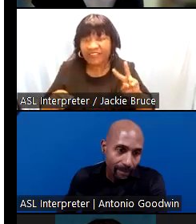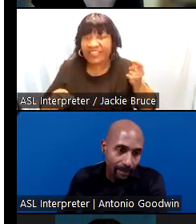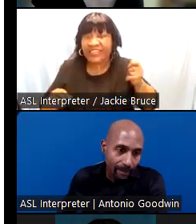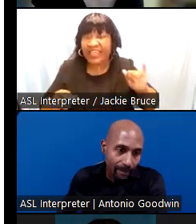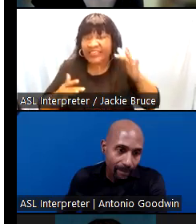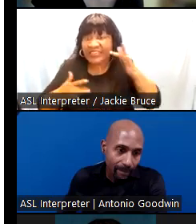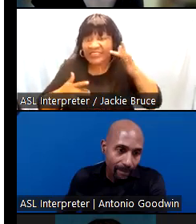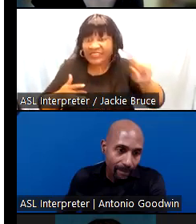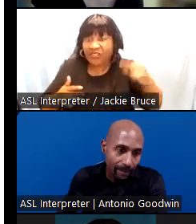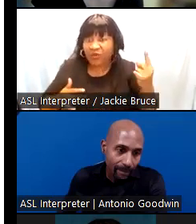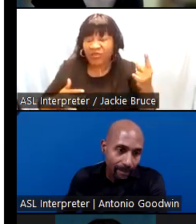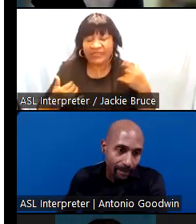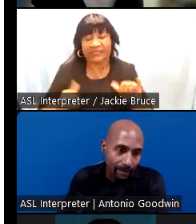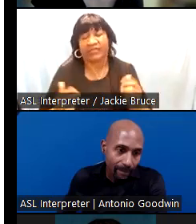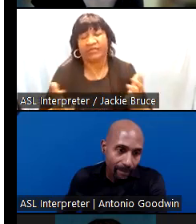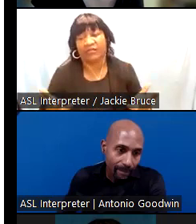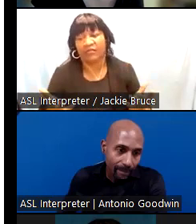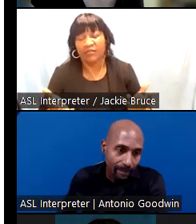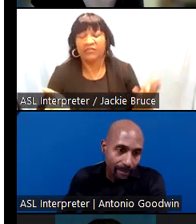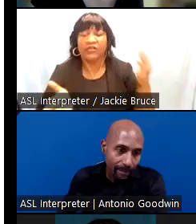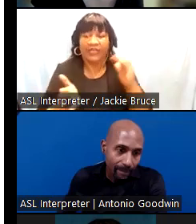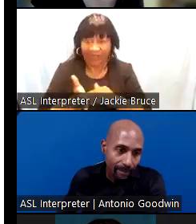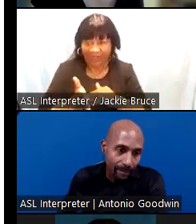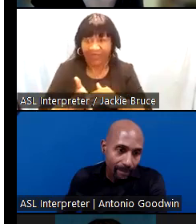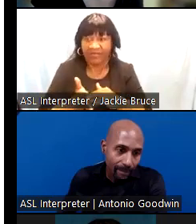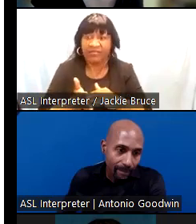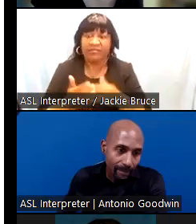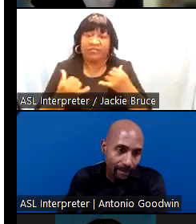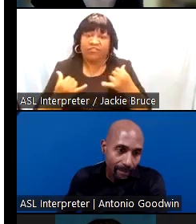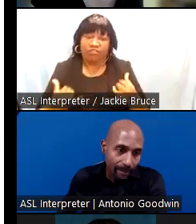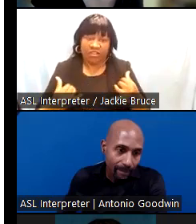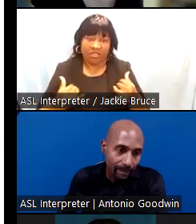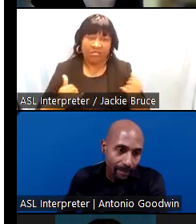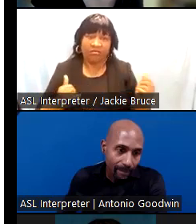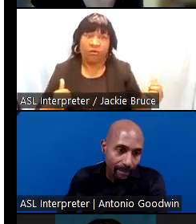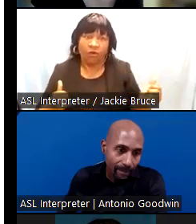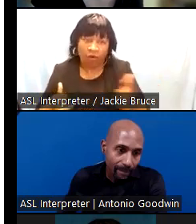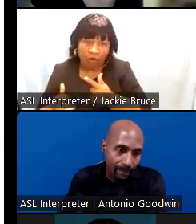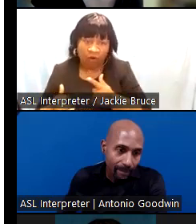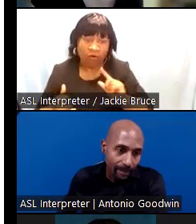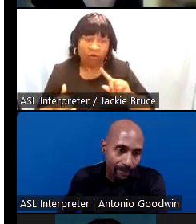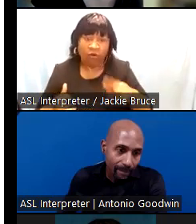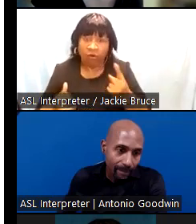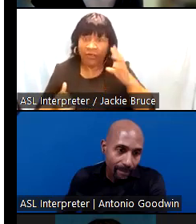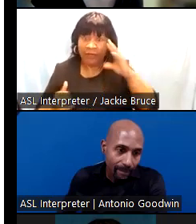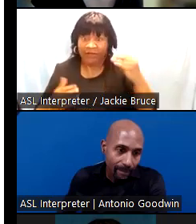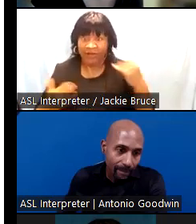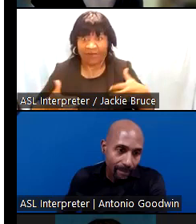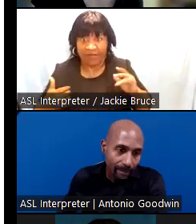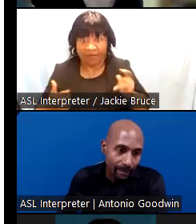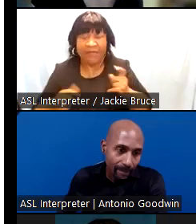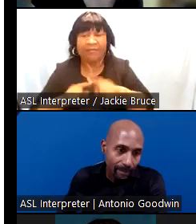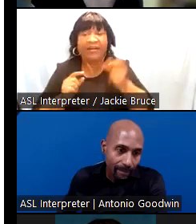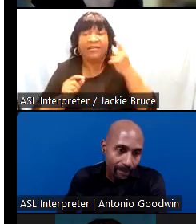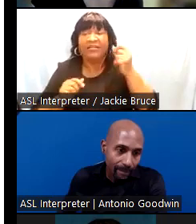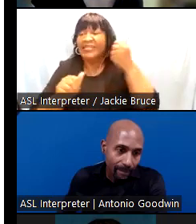disease? So again, currently all the cases are in men, but anybody can